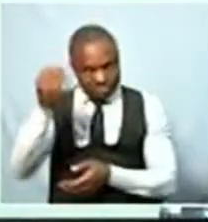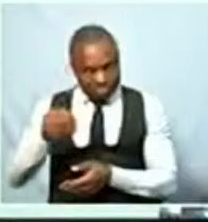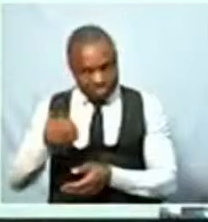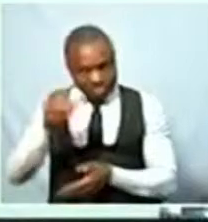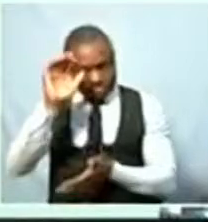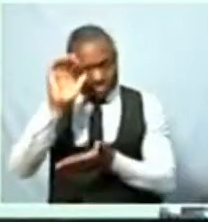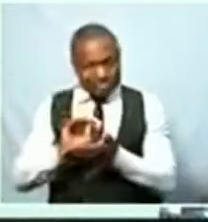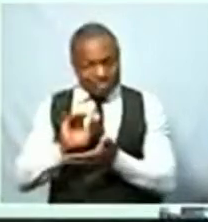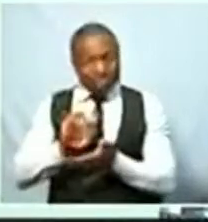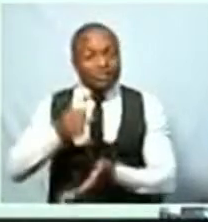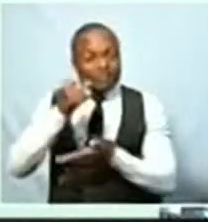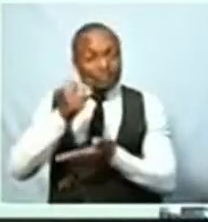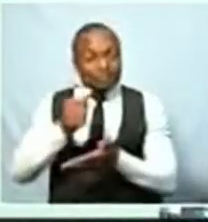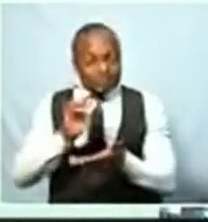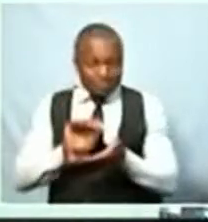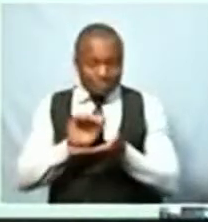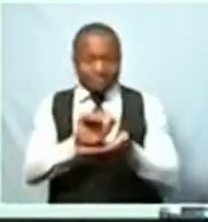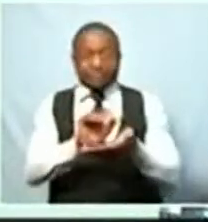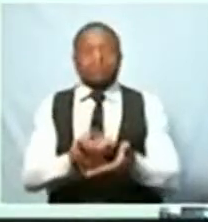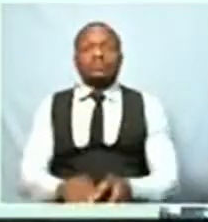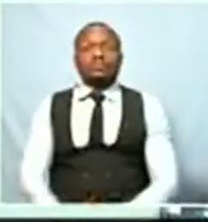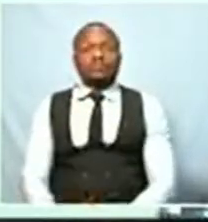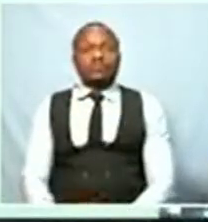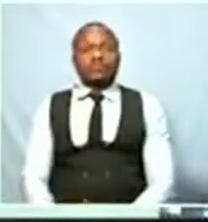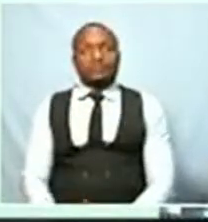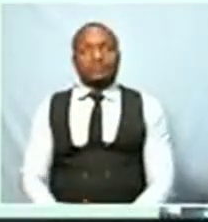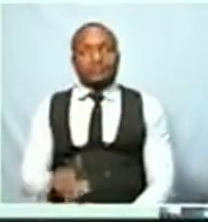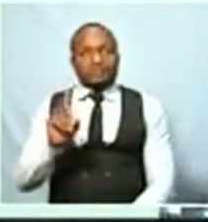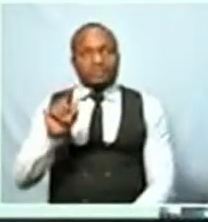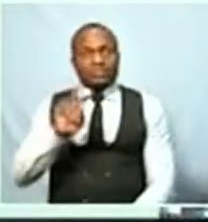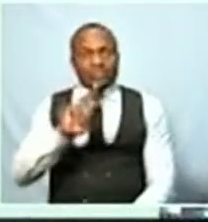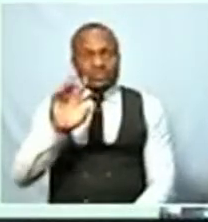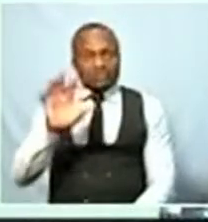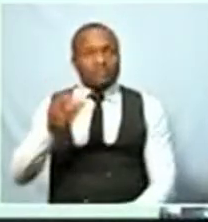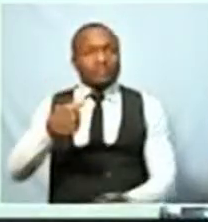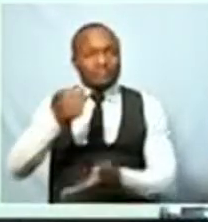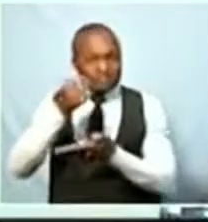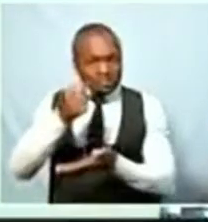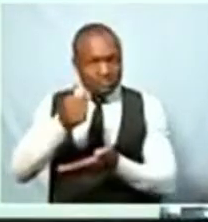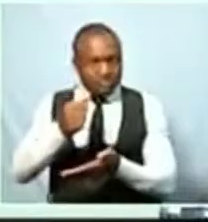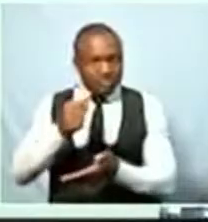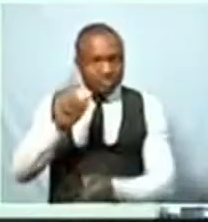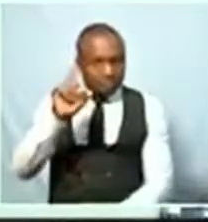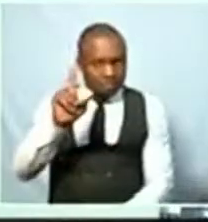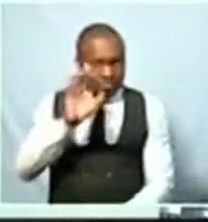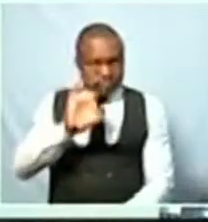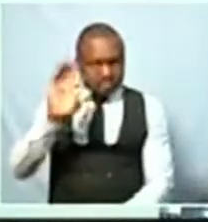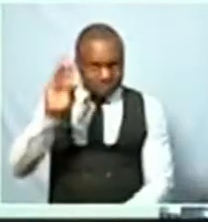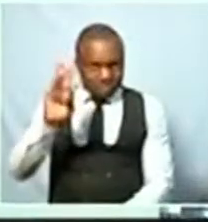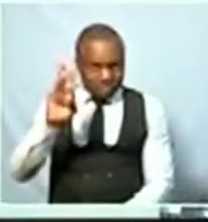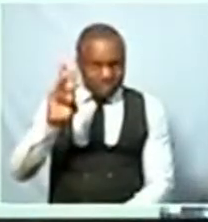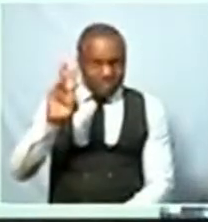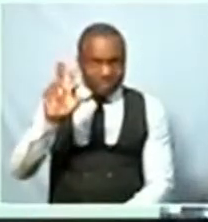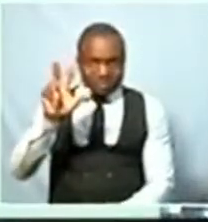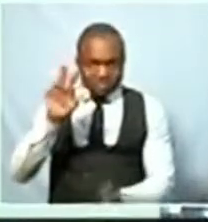budget allocation for this program from the 2025 budget provision of